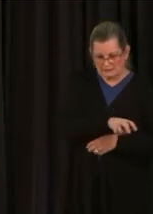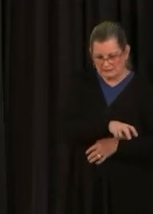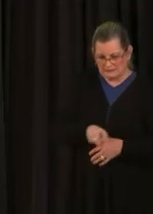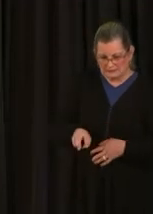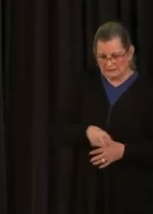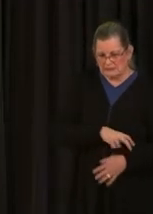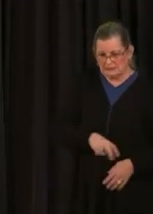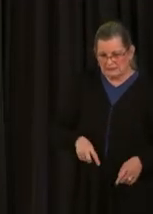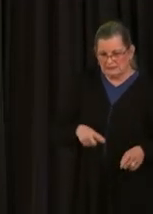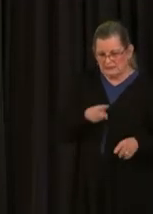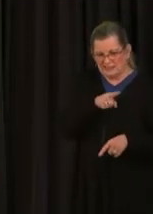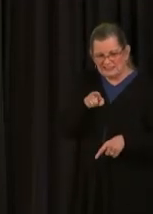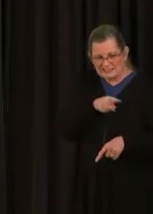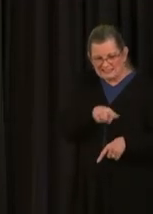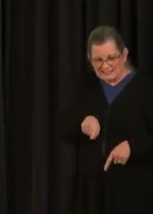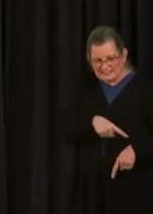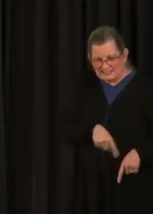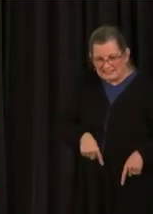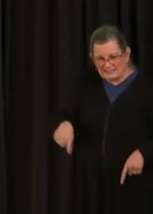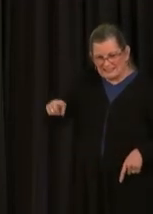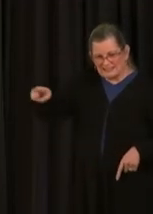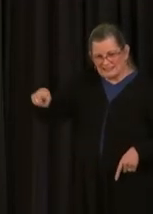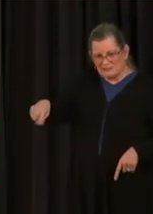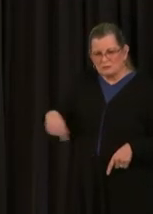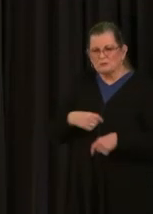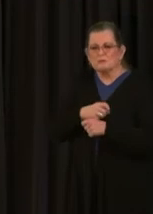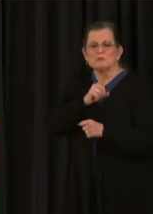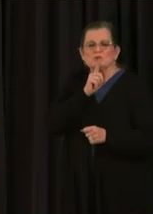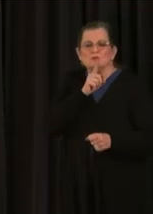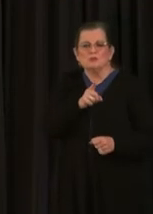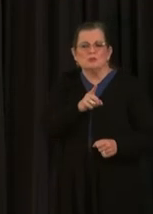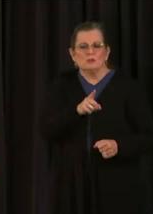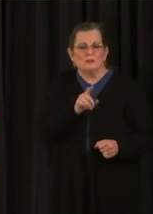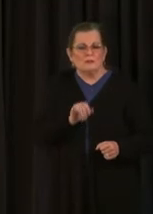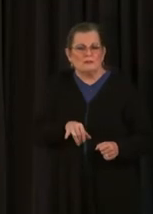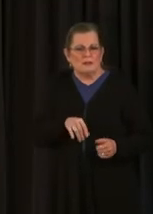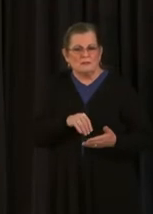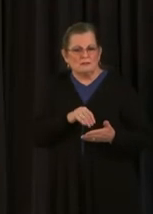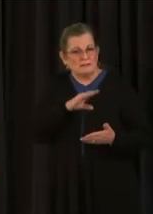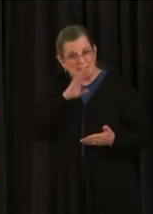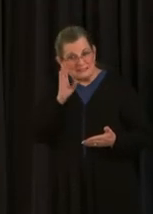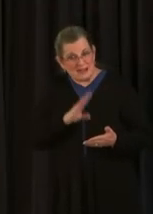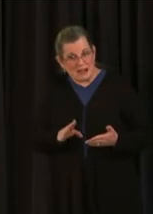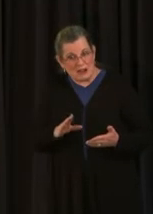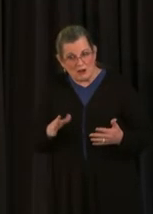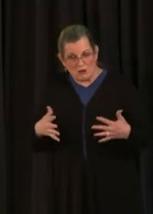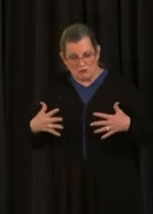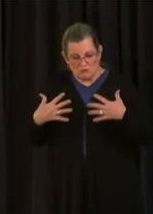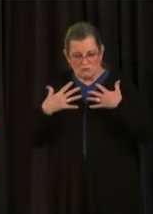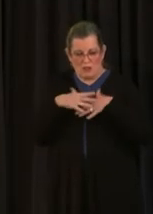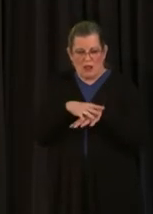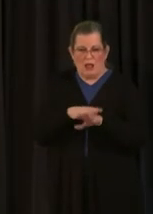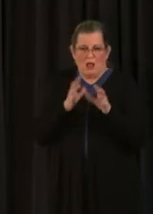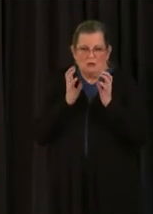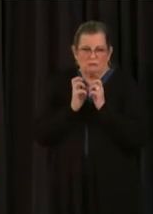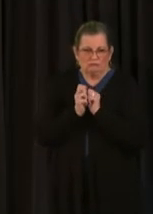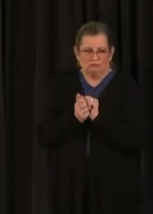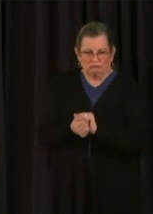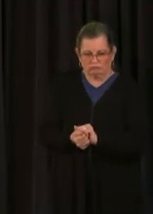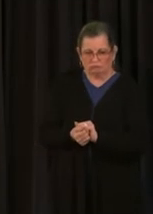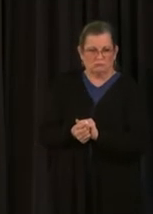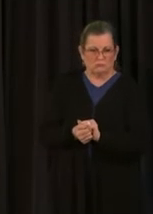school chancellor, thank you for the invitation. We're at OSSI, we have done our very best to prepare